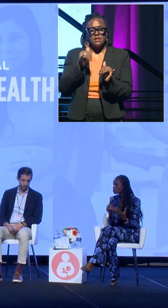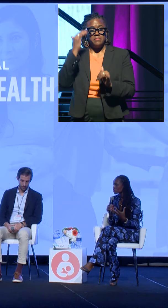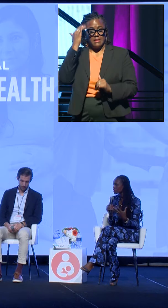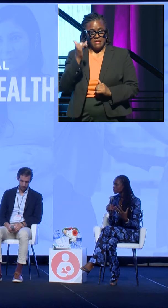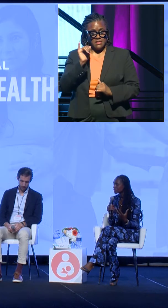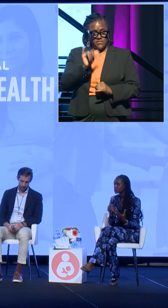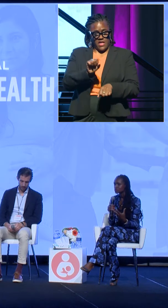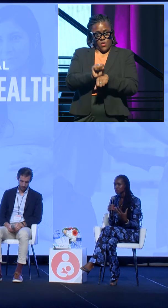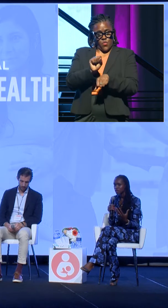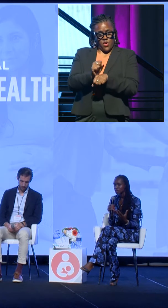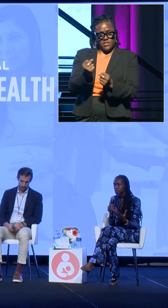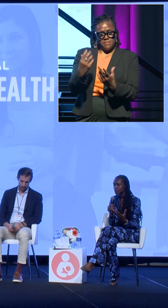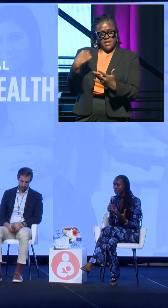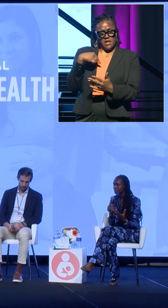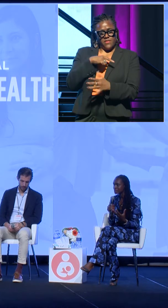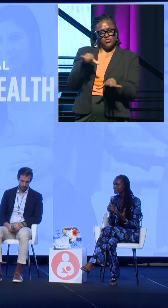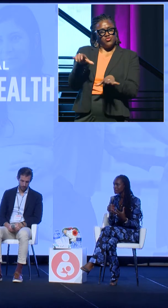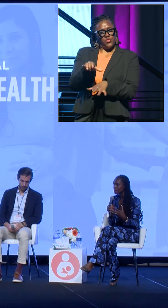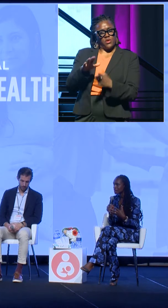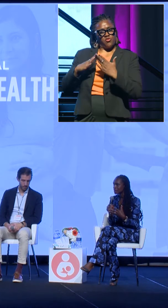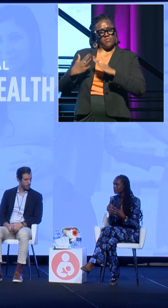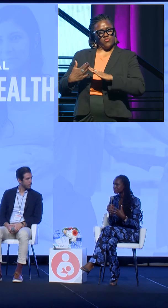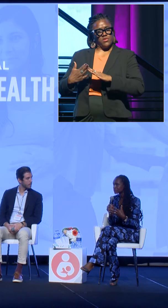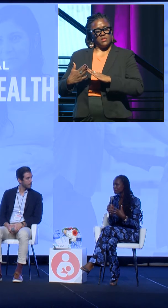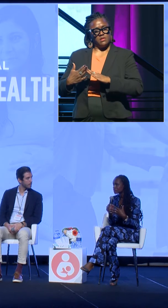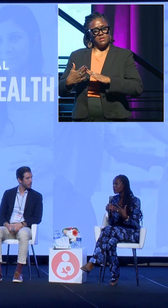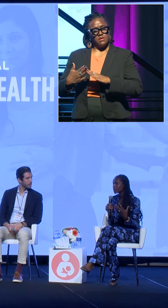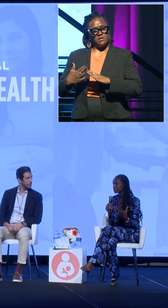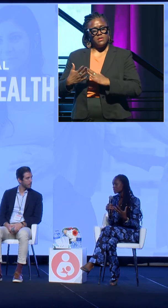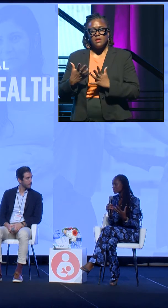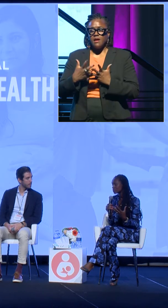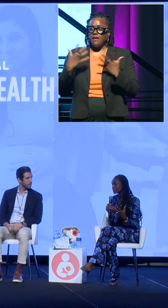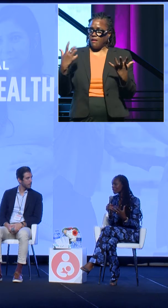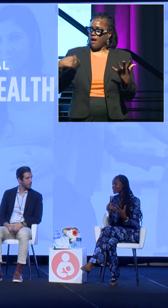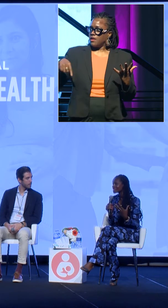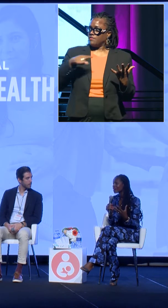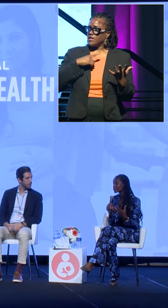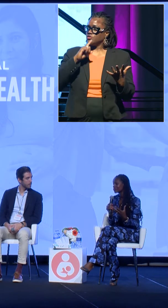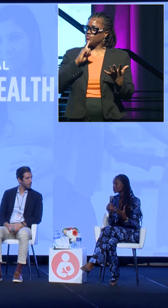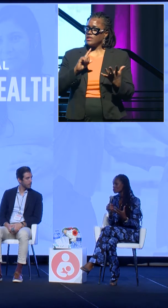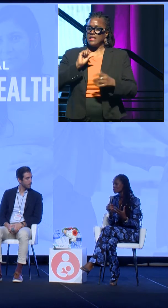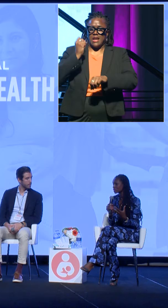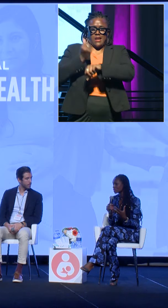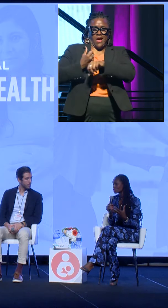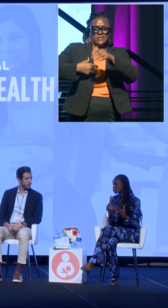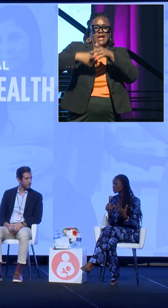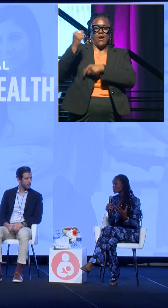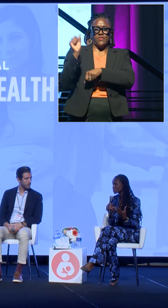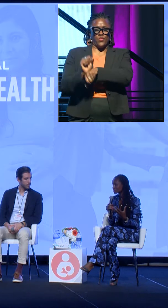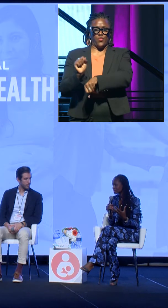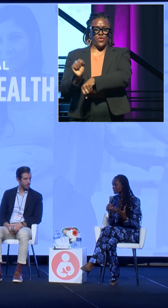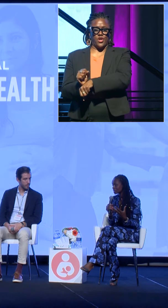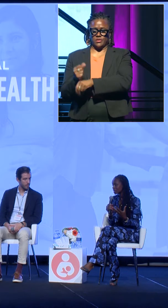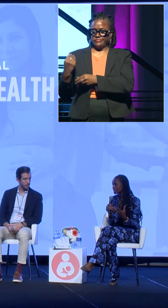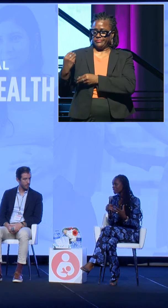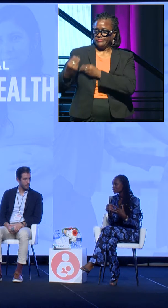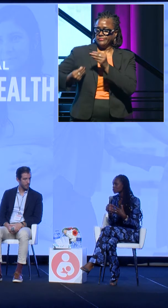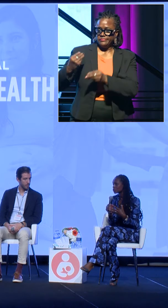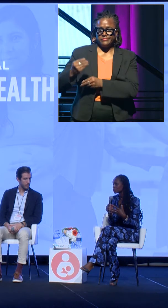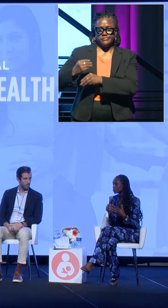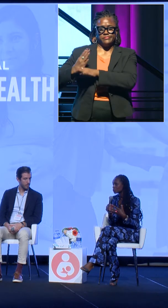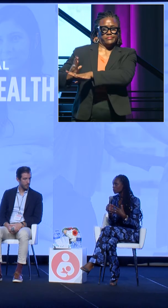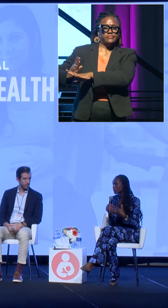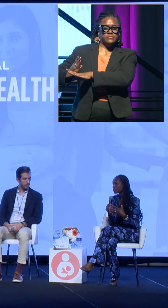nature of the work that many of us do in our communities, a lot of us have been locked out of this work generationally.